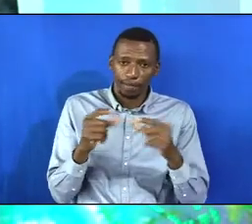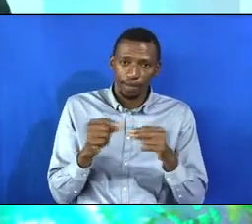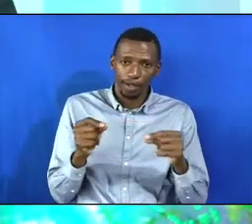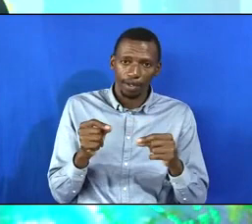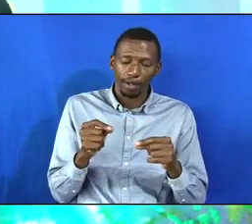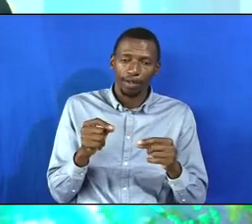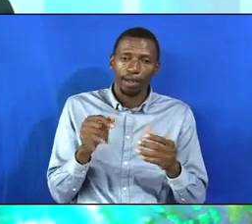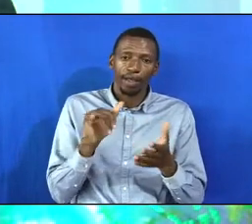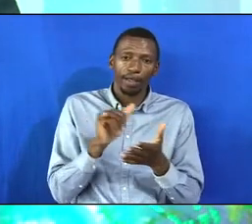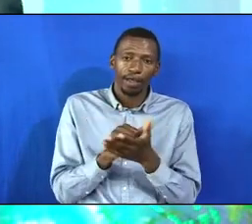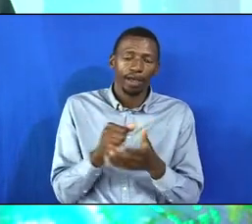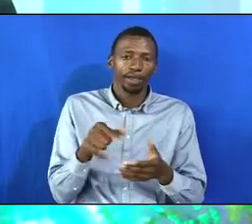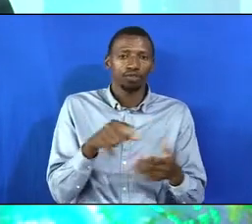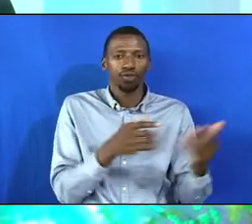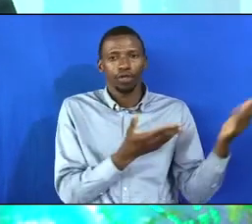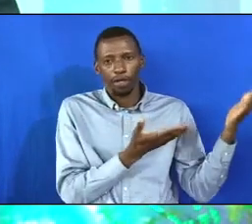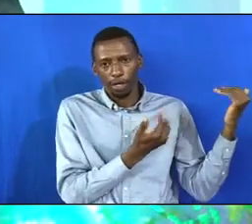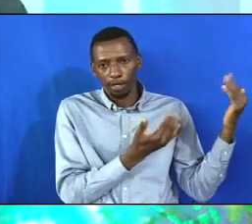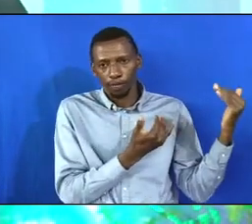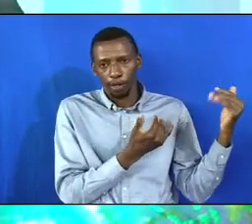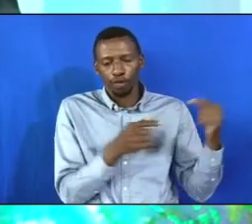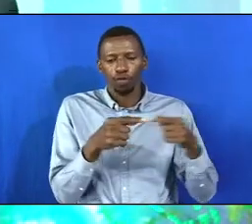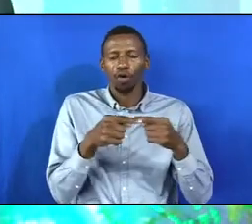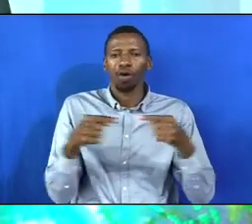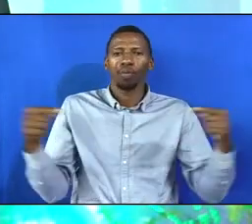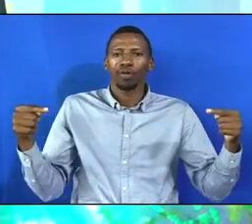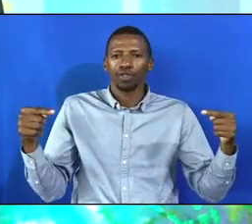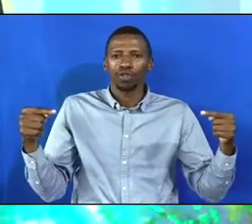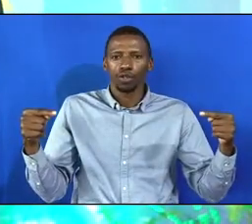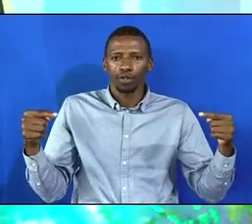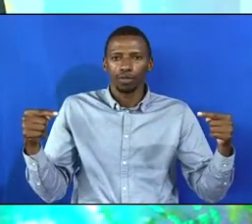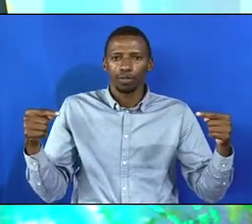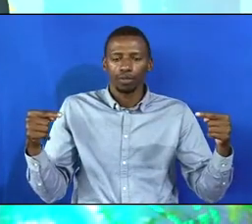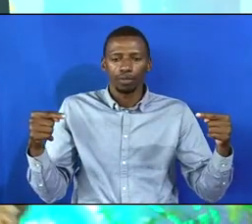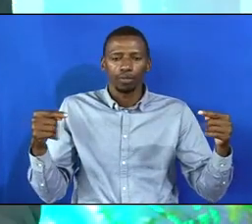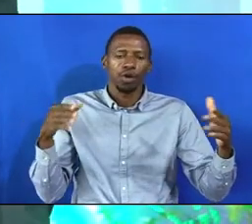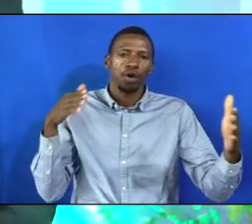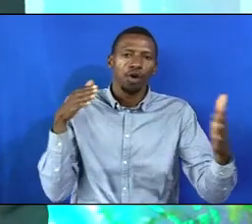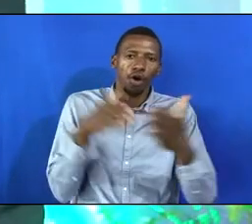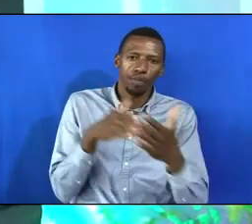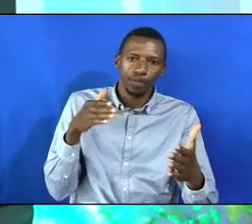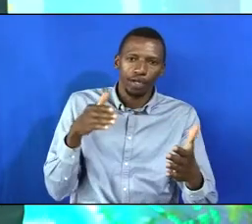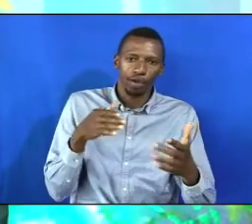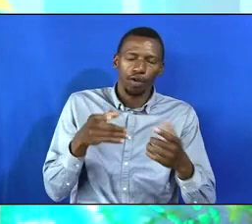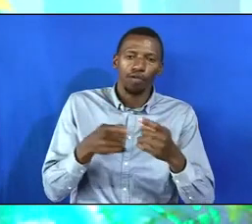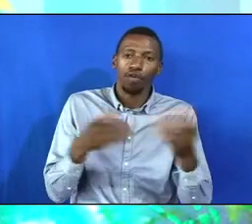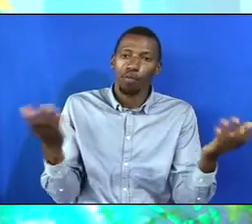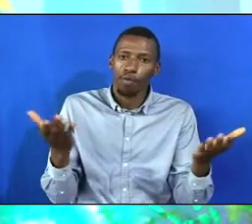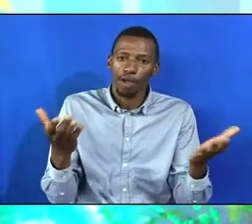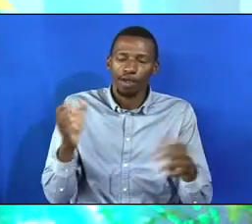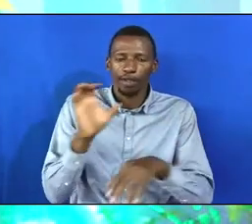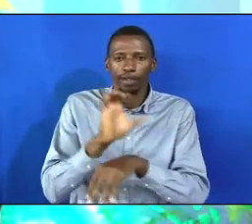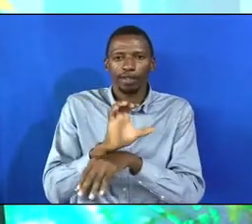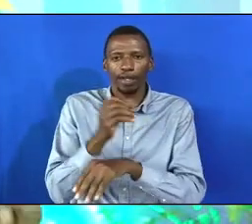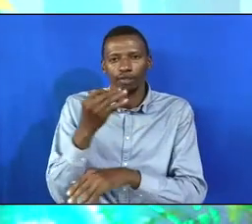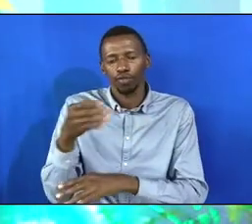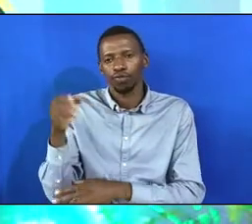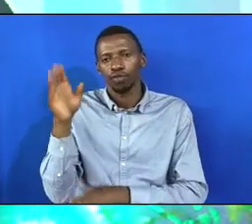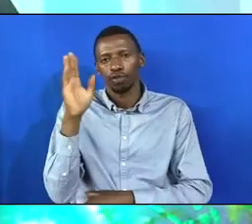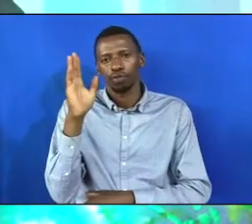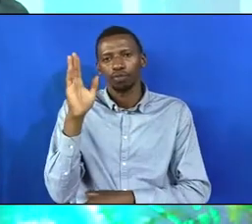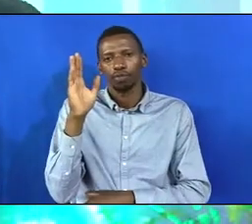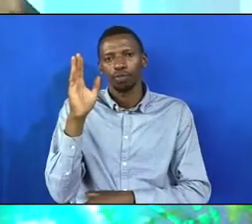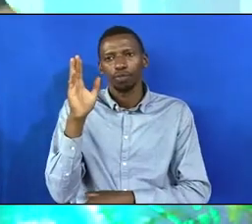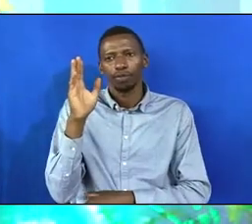expect opposition, obstacles, right in the church of God. That is why when you declare for Jesus,